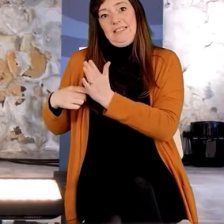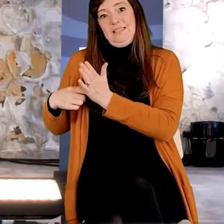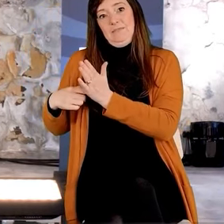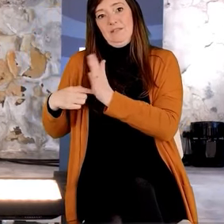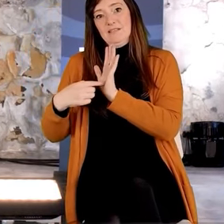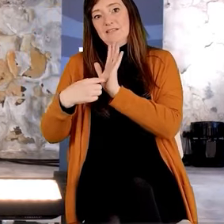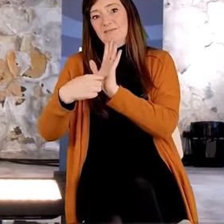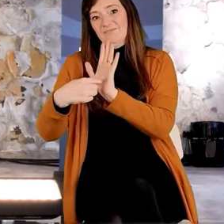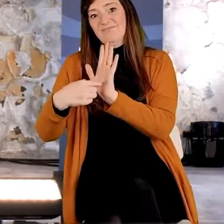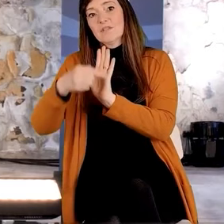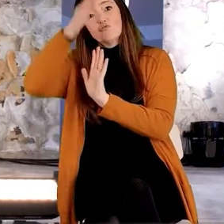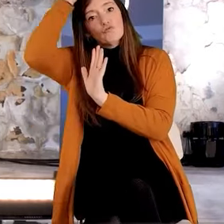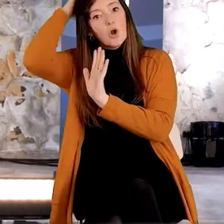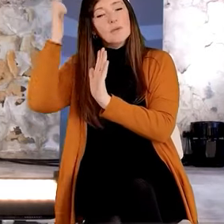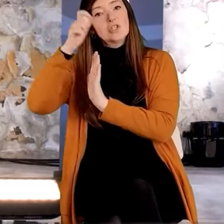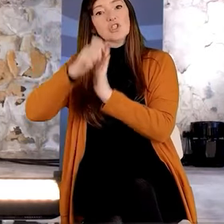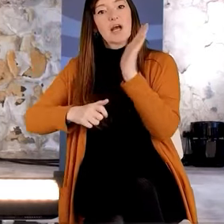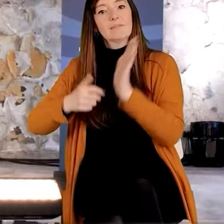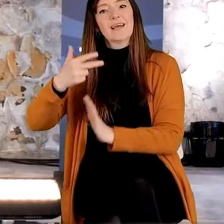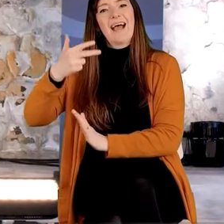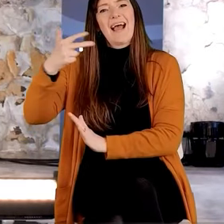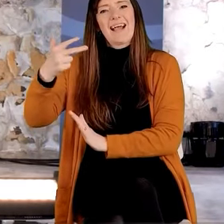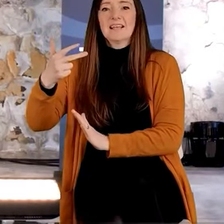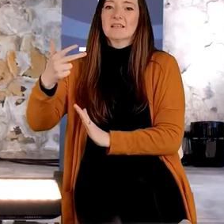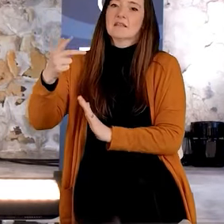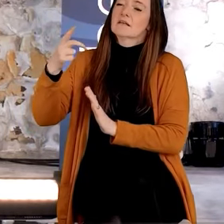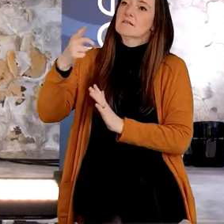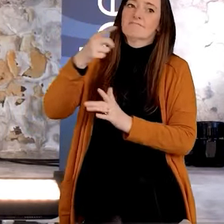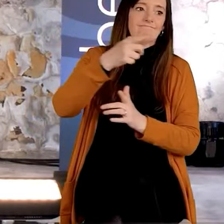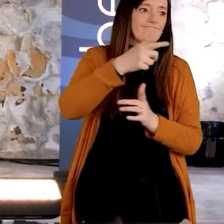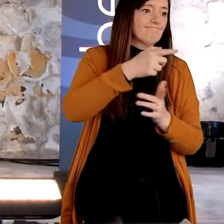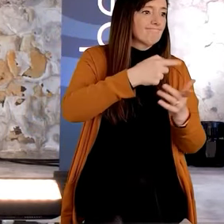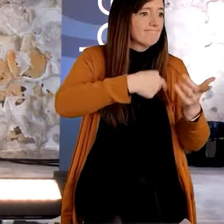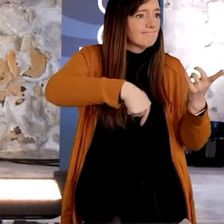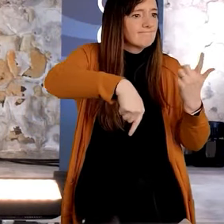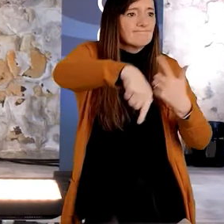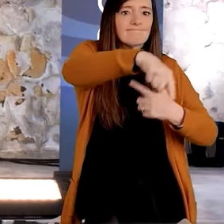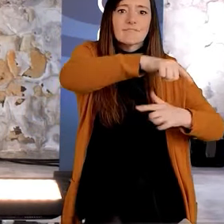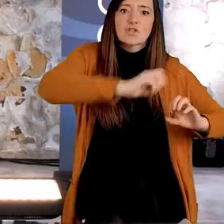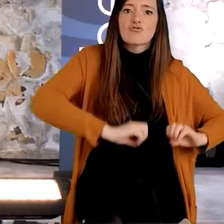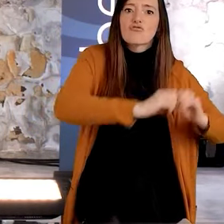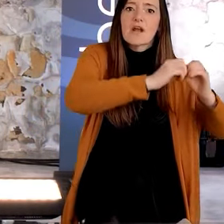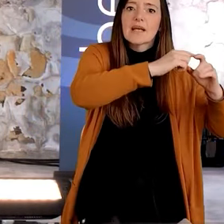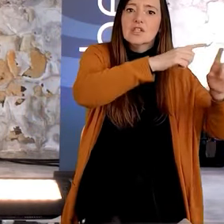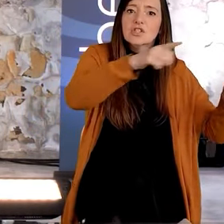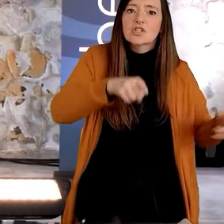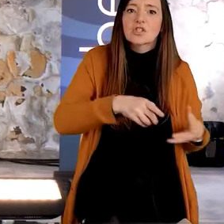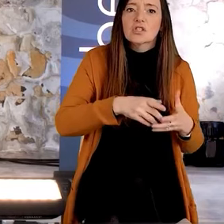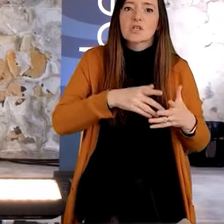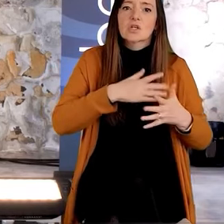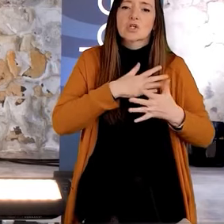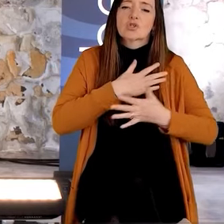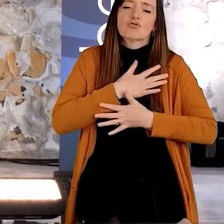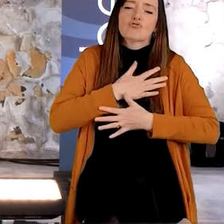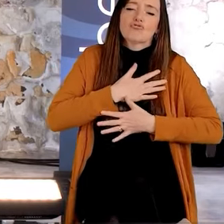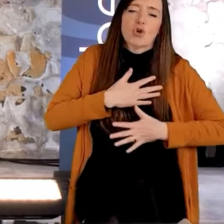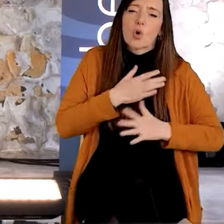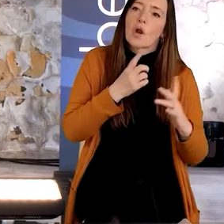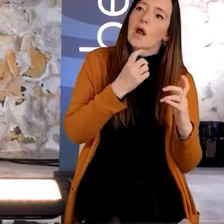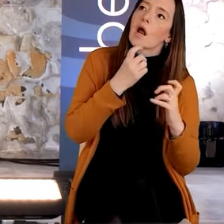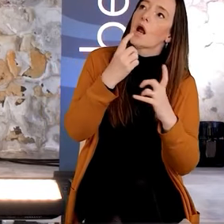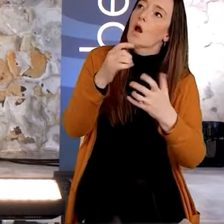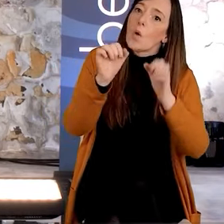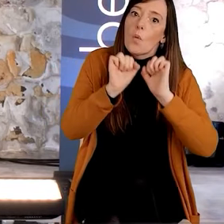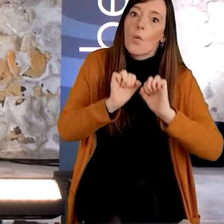groaning church and a groaning creation in Romans chapter 8, groaning, waiting, longing, watching,